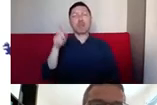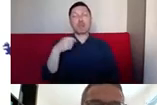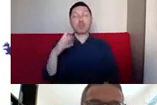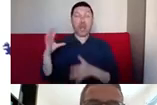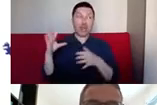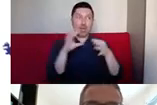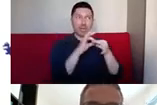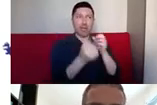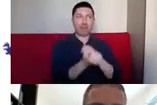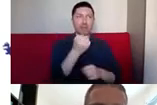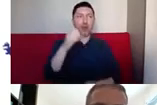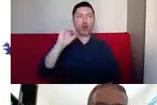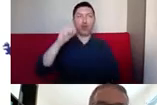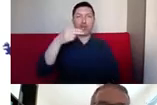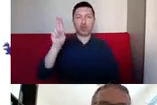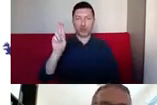The first answer is